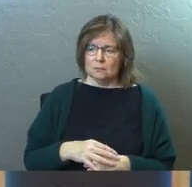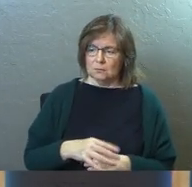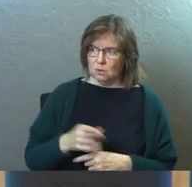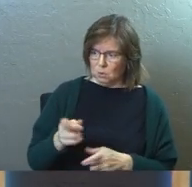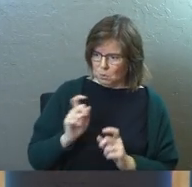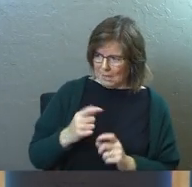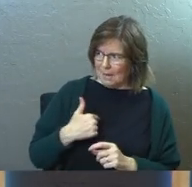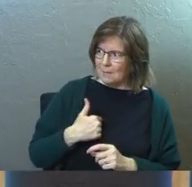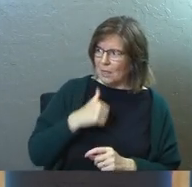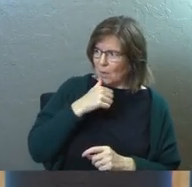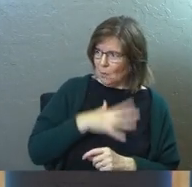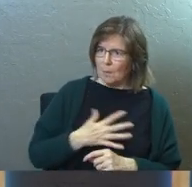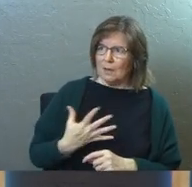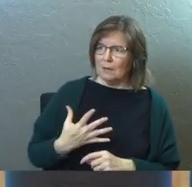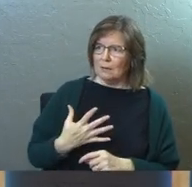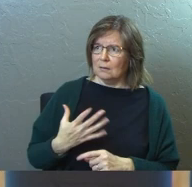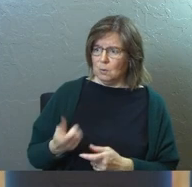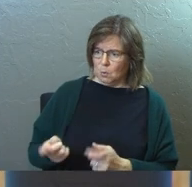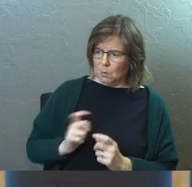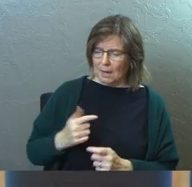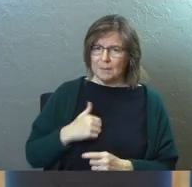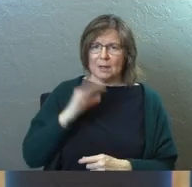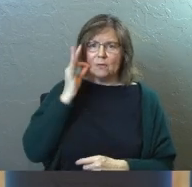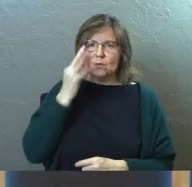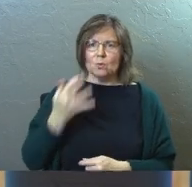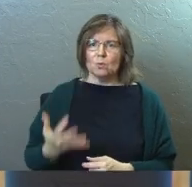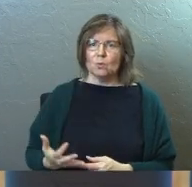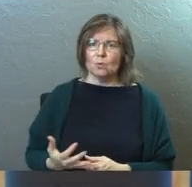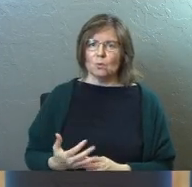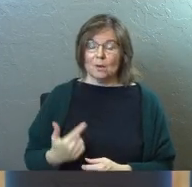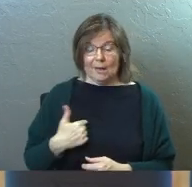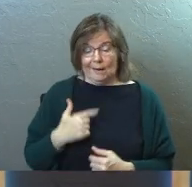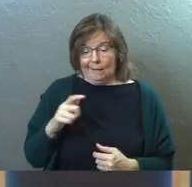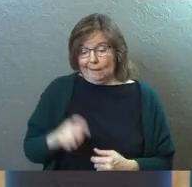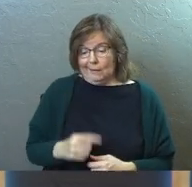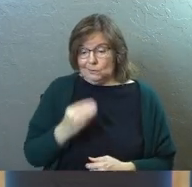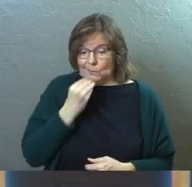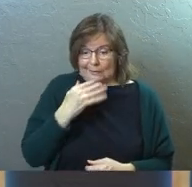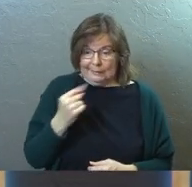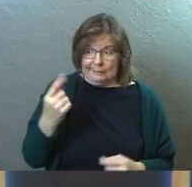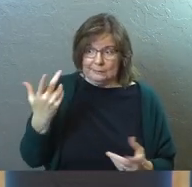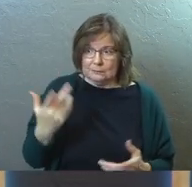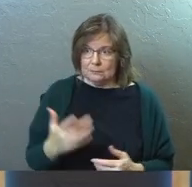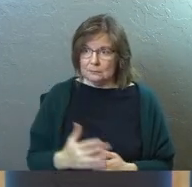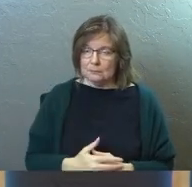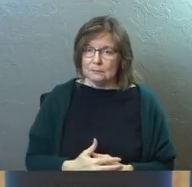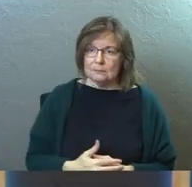you gave me who gave me the fruit, and I had to eat it."